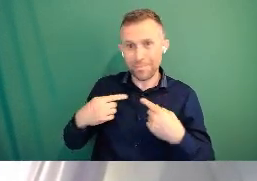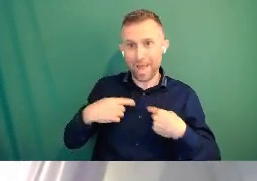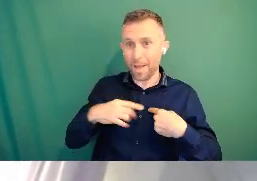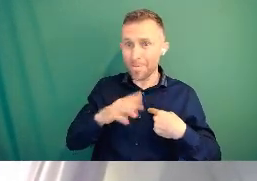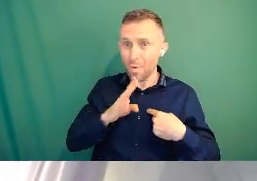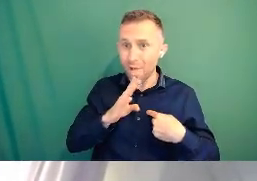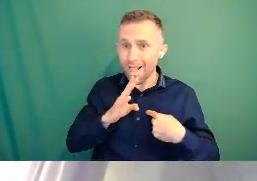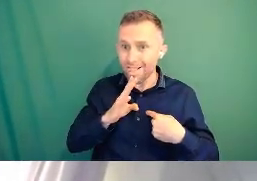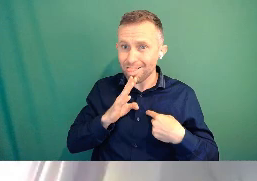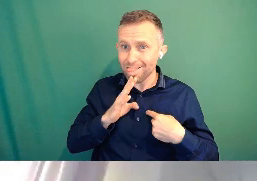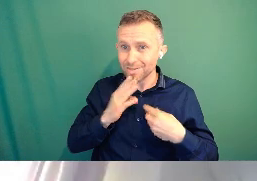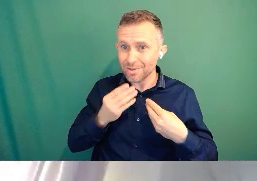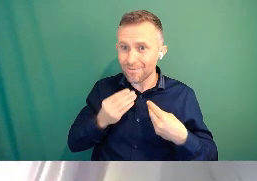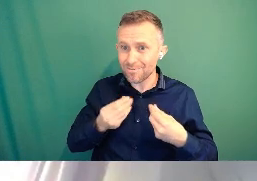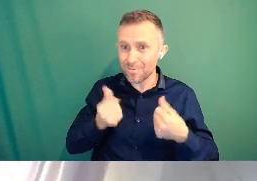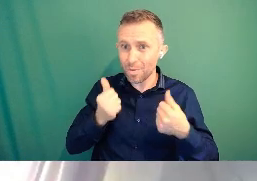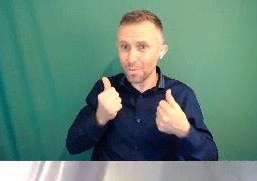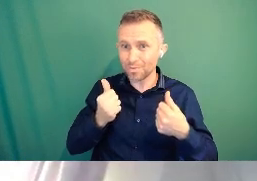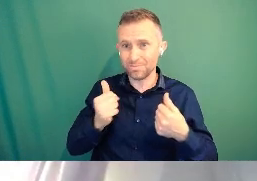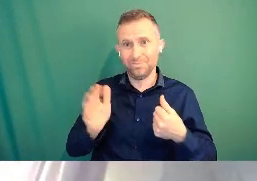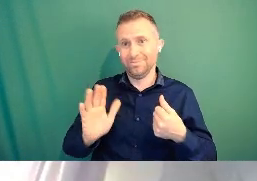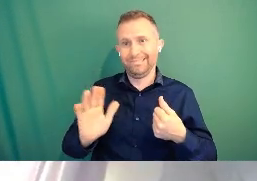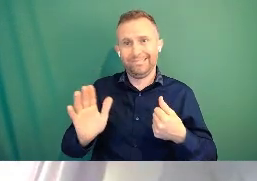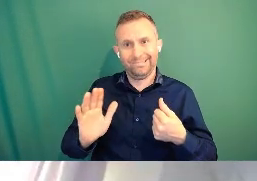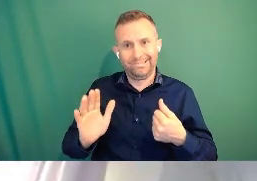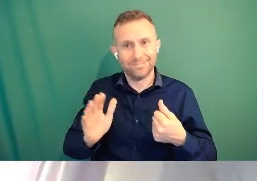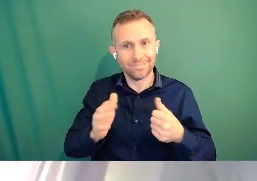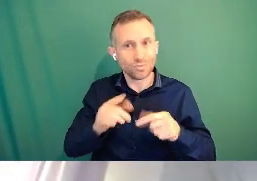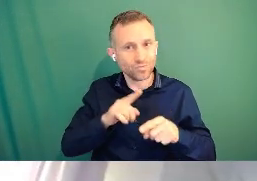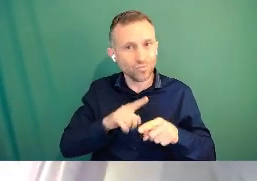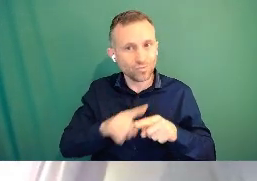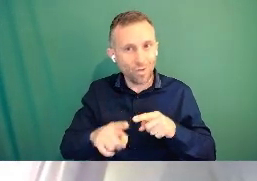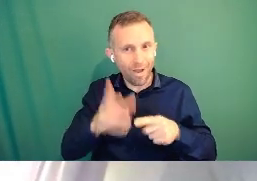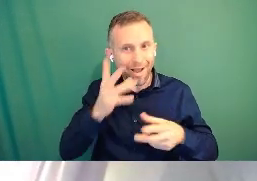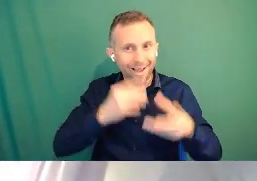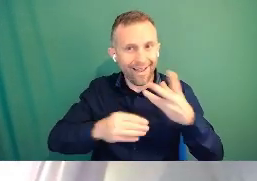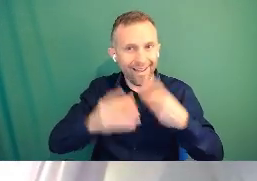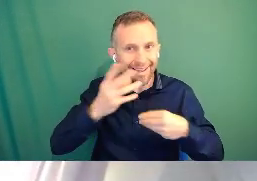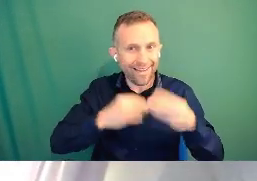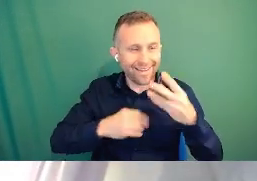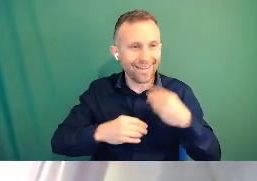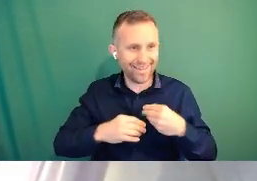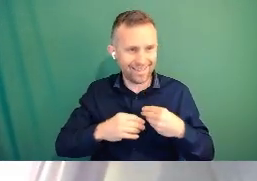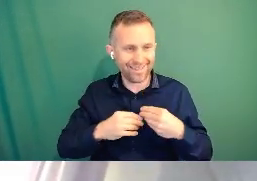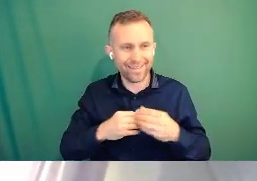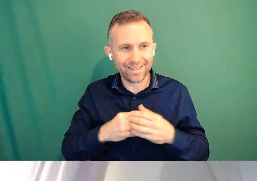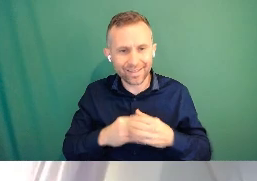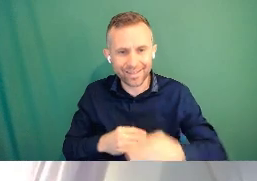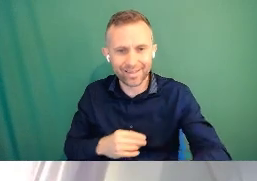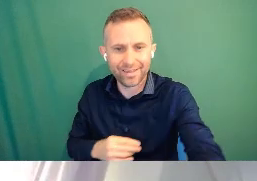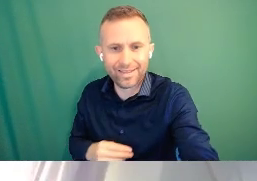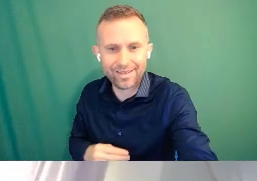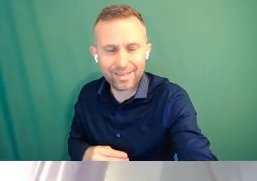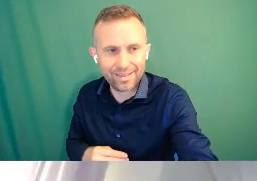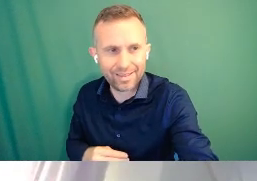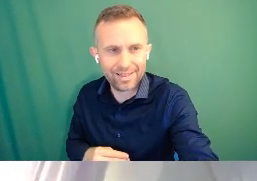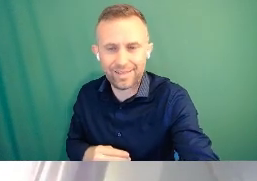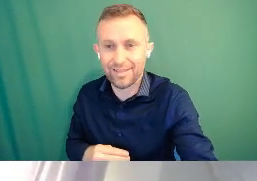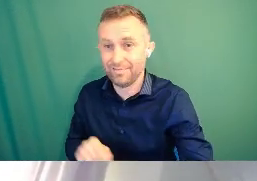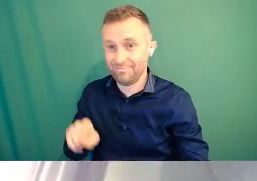many of my colleagues are fluent speakers, so we try our best to. It was one of my lockdown projects. Oh,